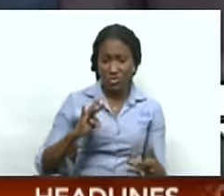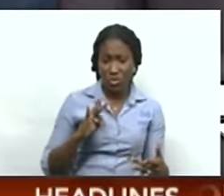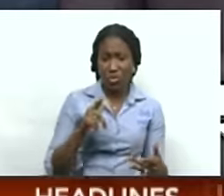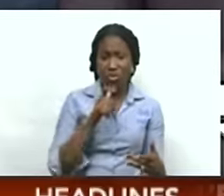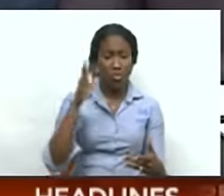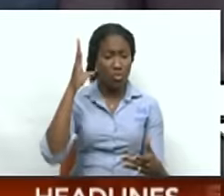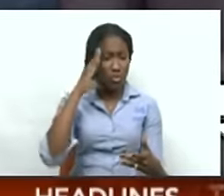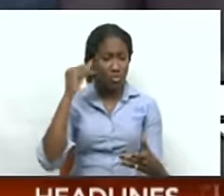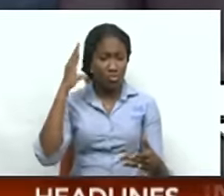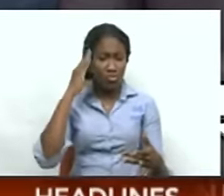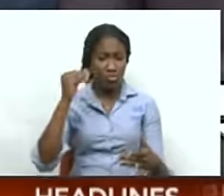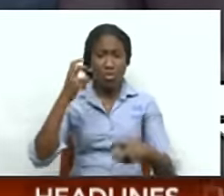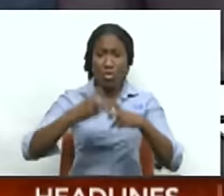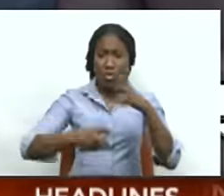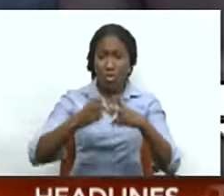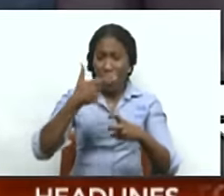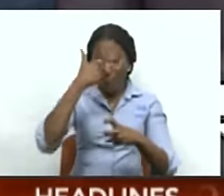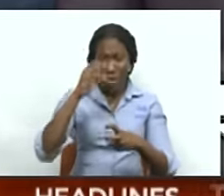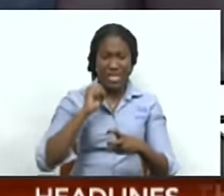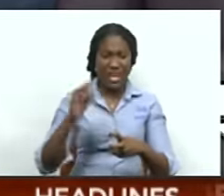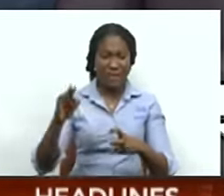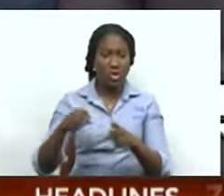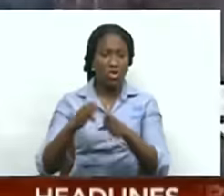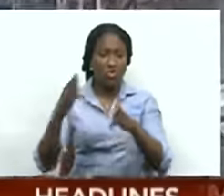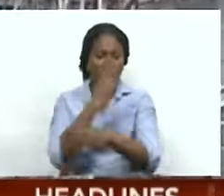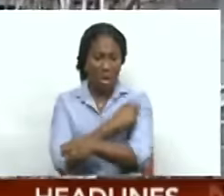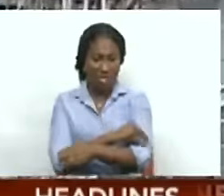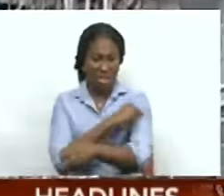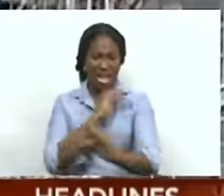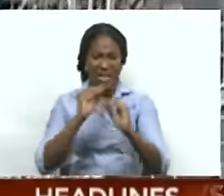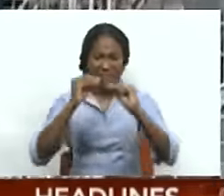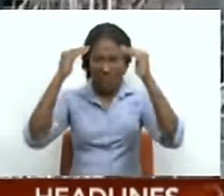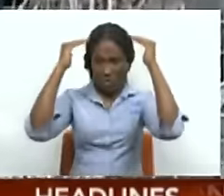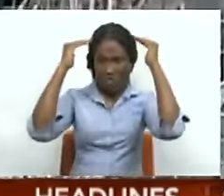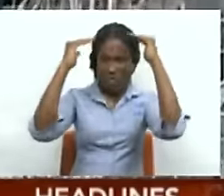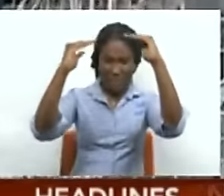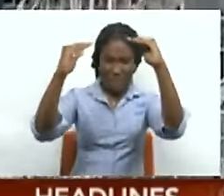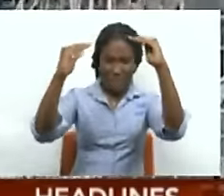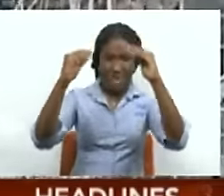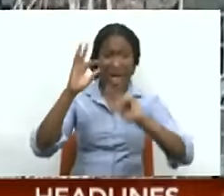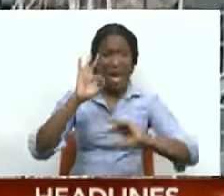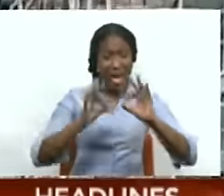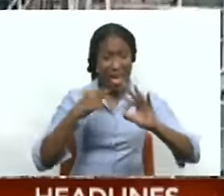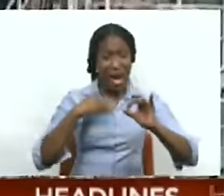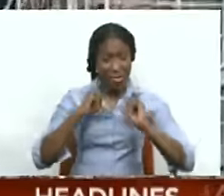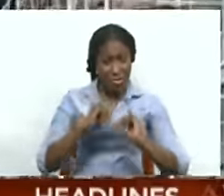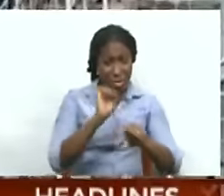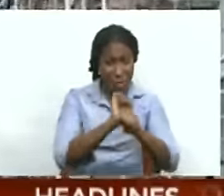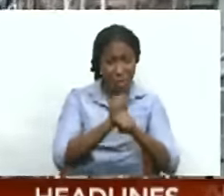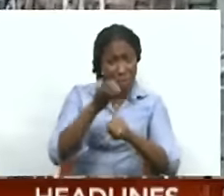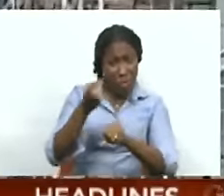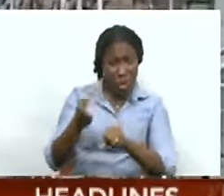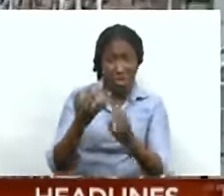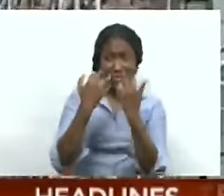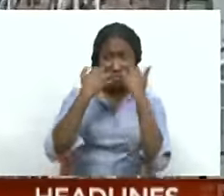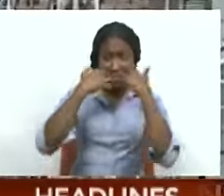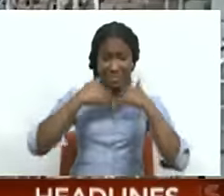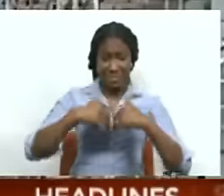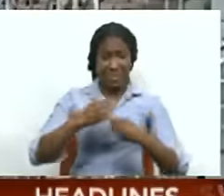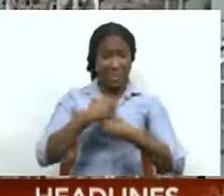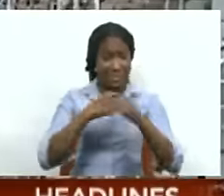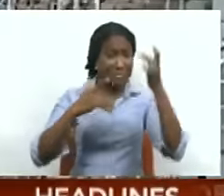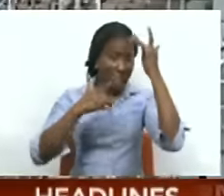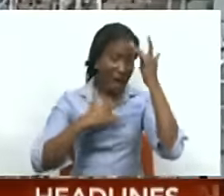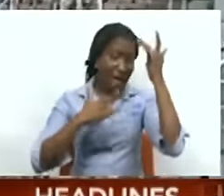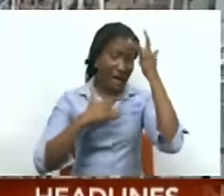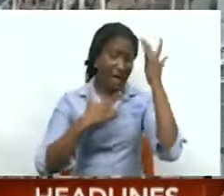General Hospital are at risk of asbestos exposure. The repairs are part of major infrastructural works being undertaken by the